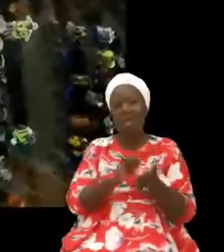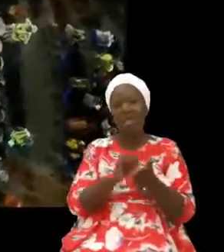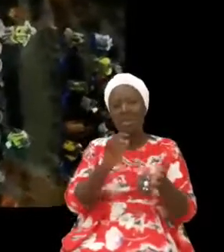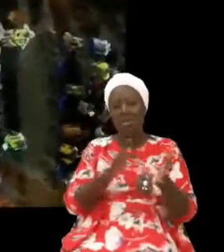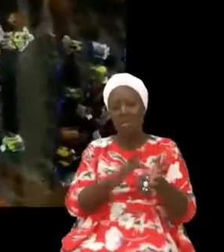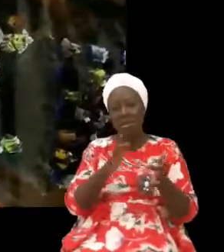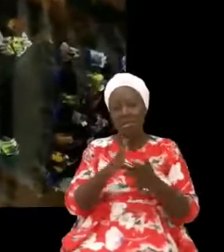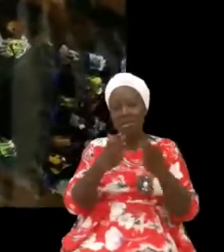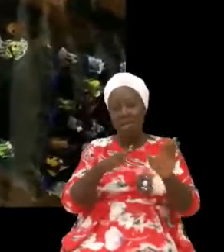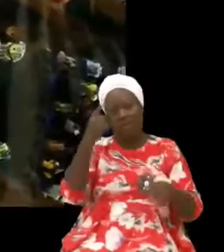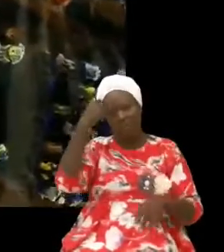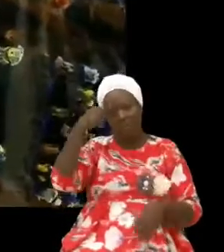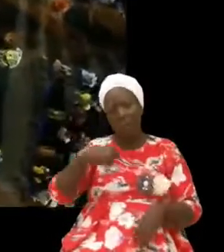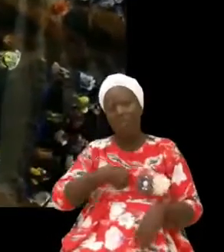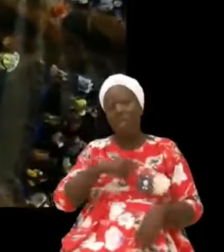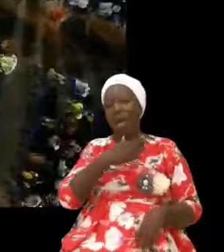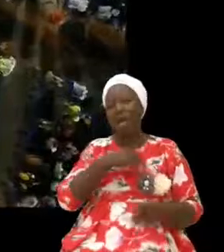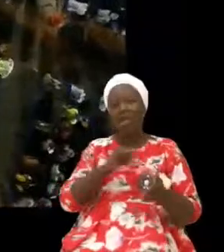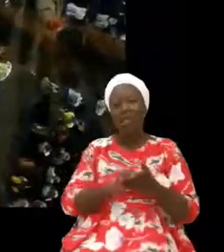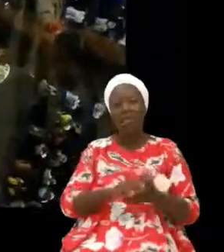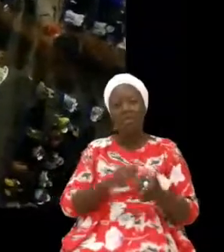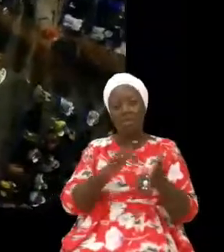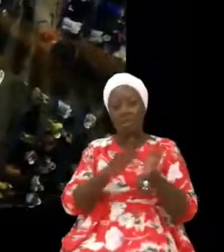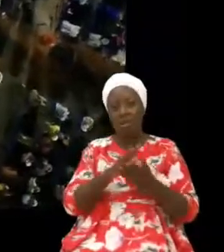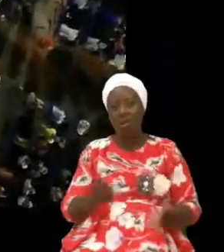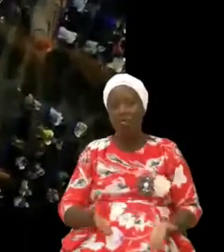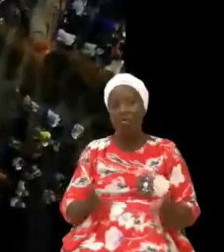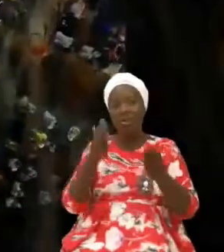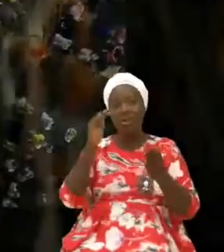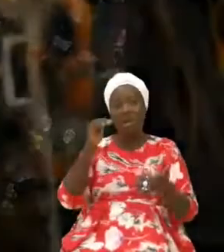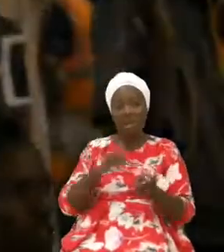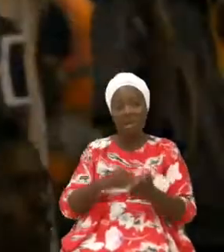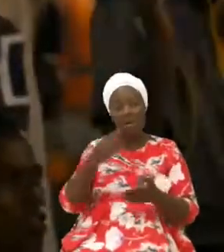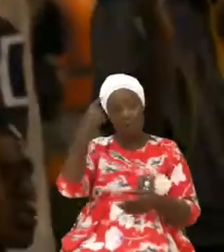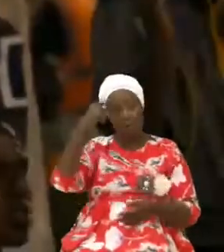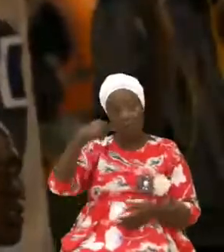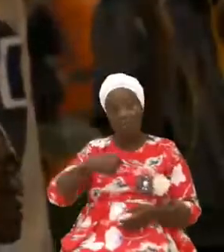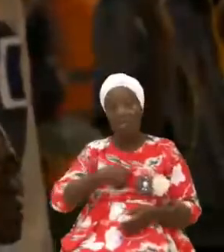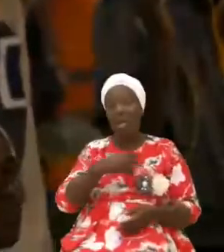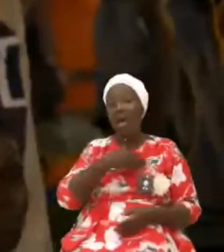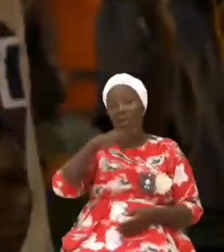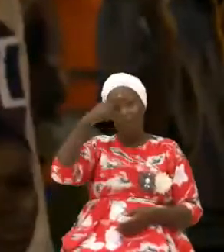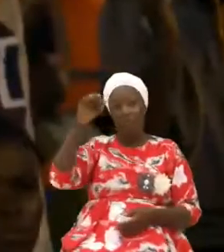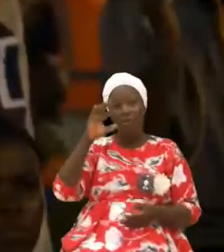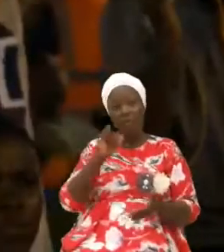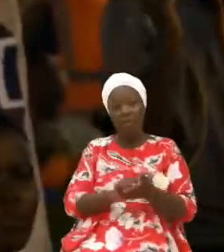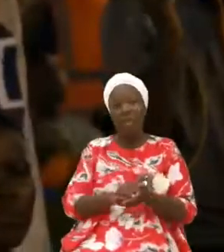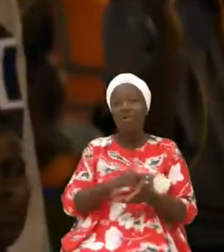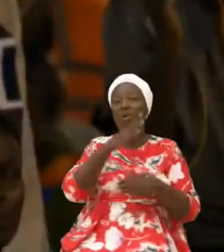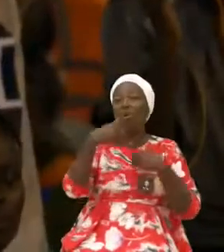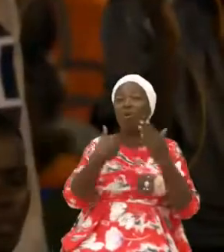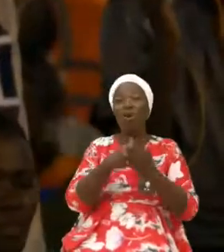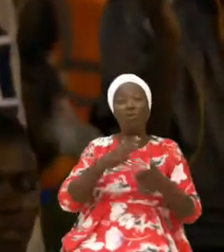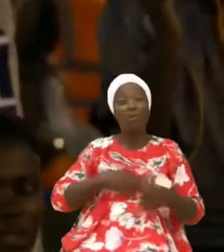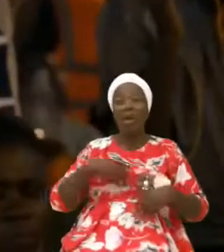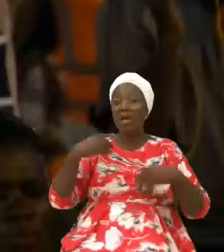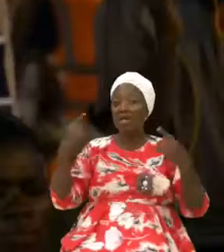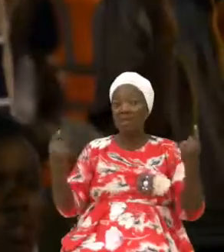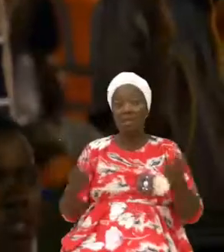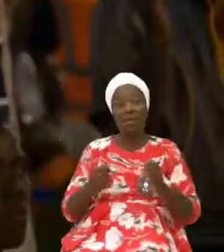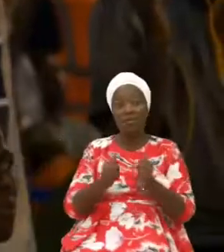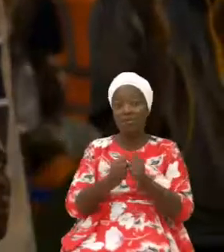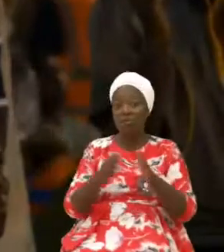believe that Jesus rose again on my behalf. And because of that, all